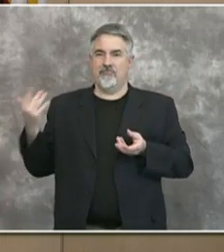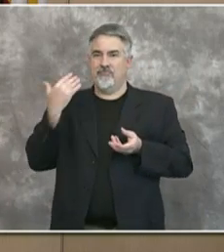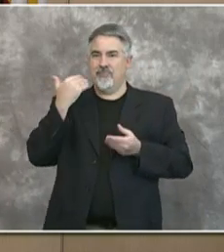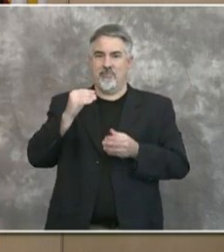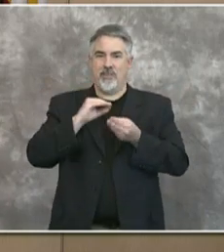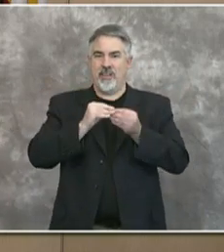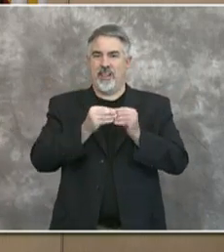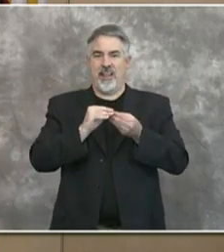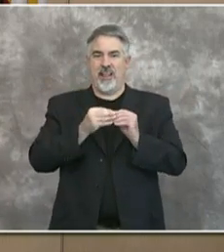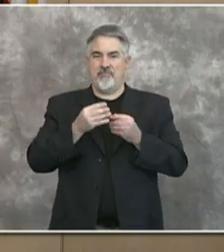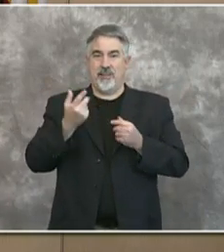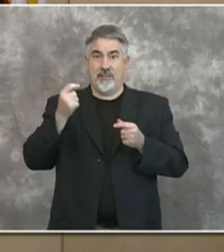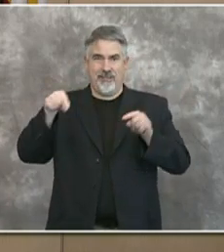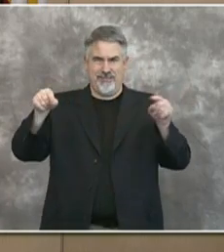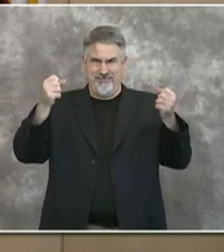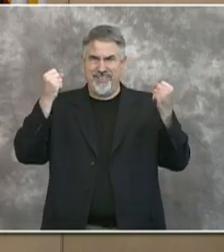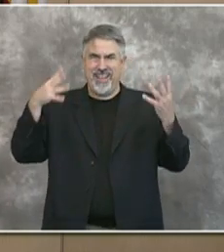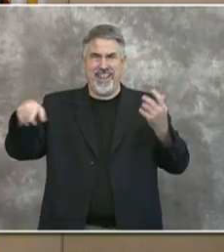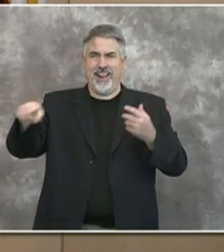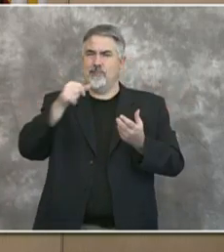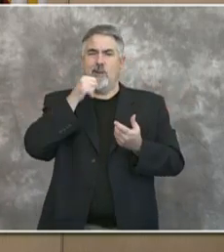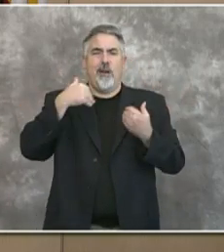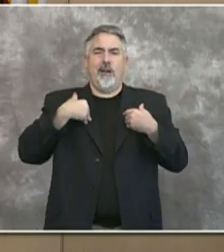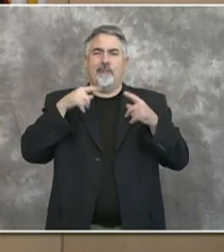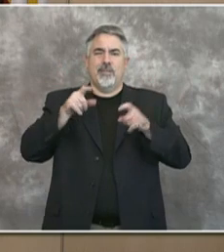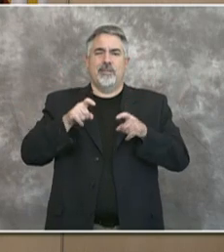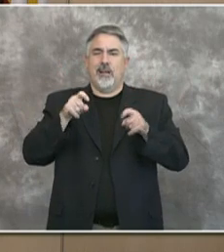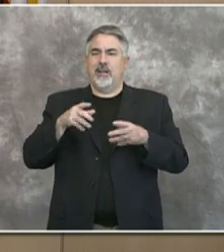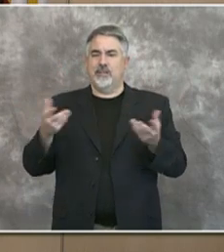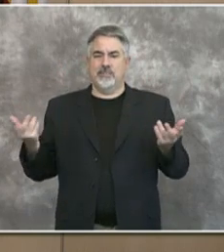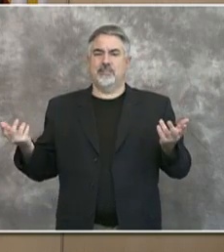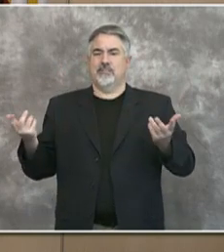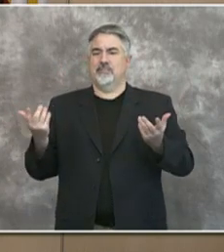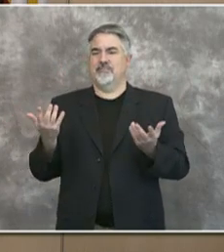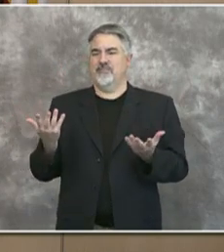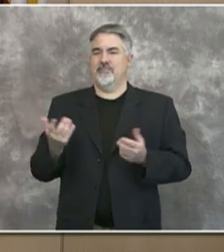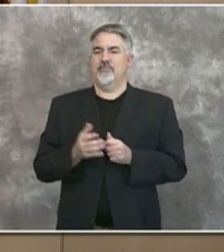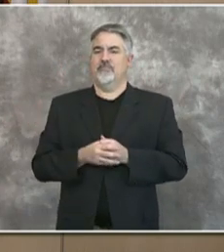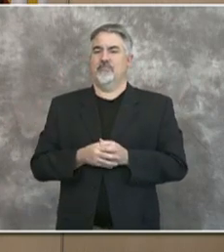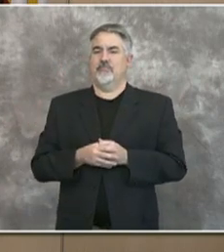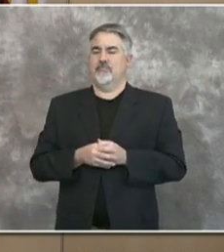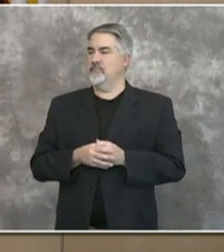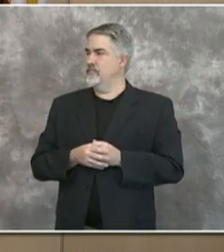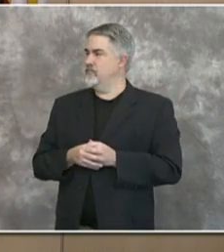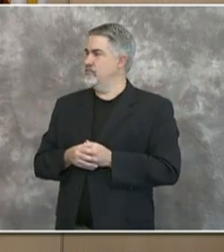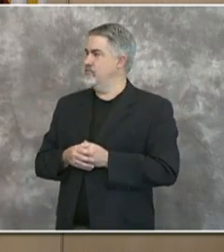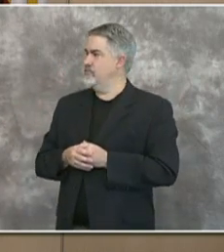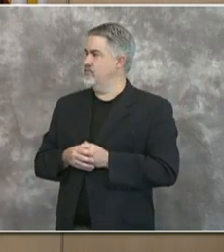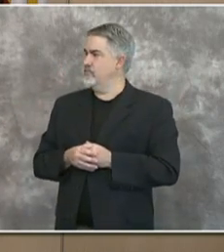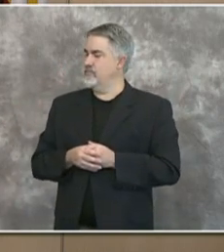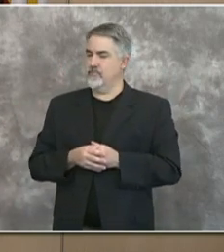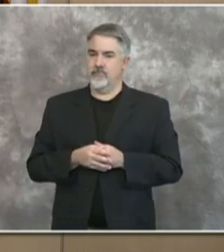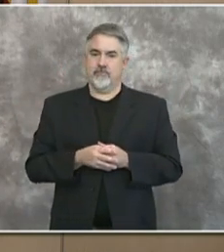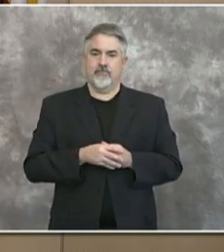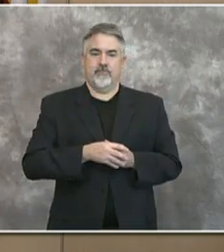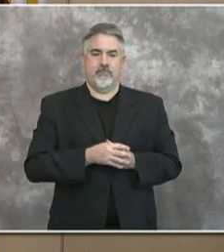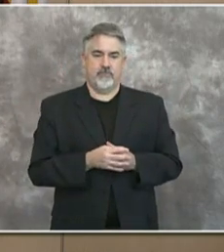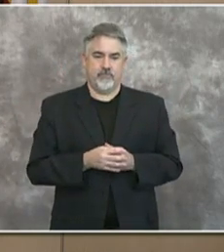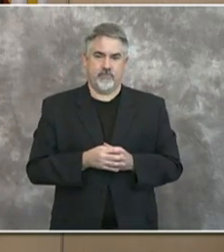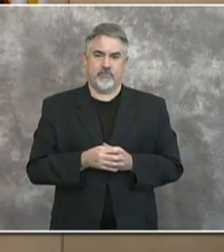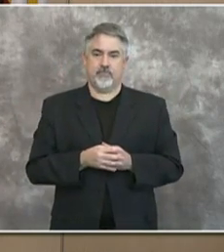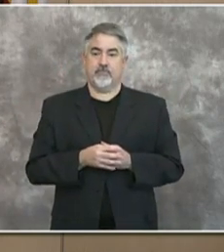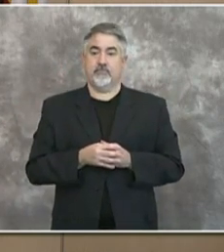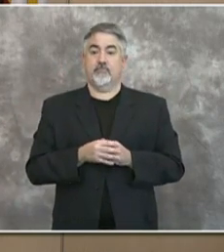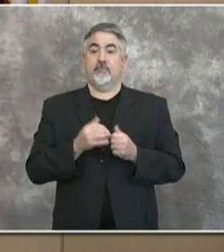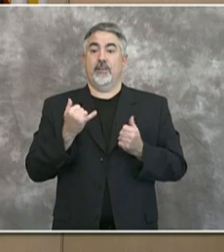times reagents. And over the past 2 weeks, we got up to about 1,500 2